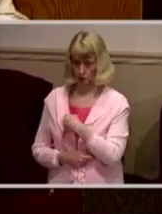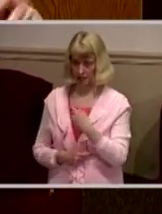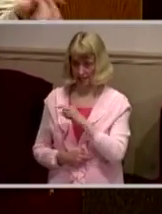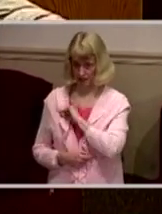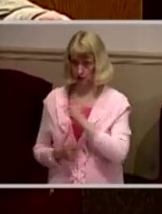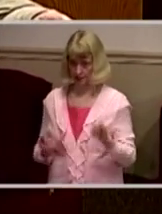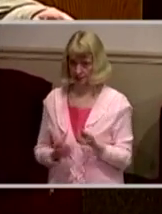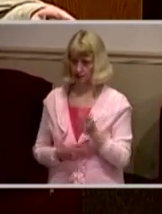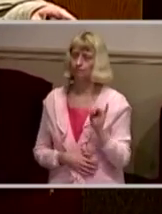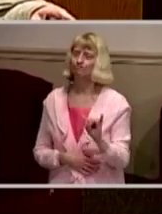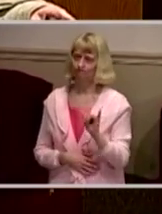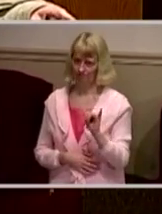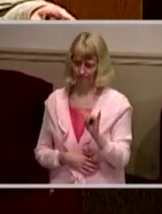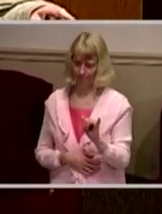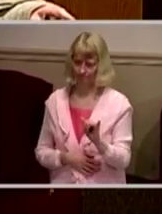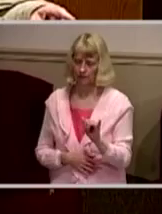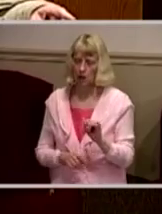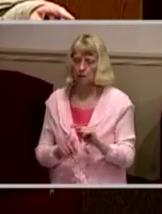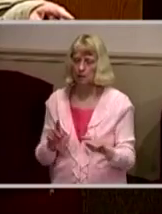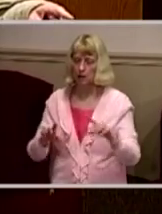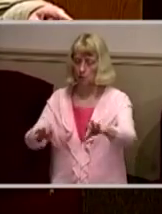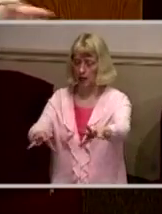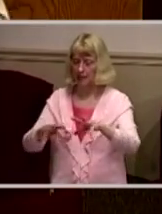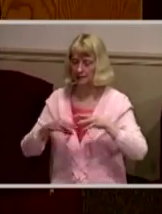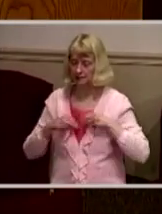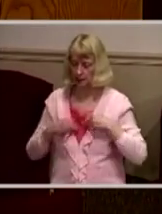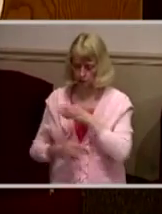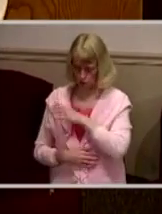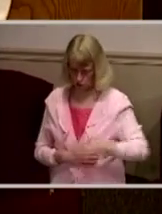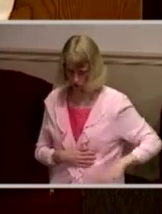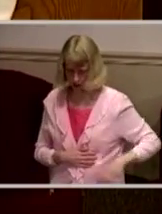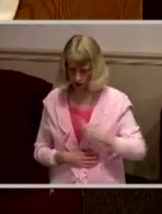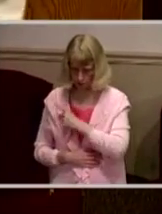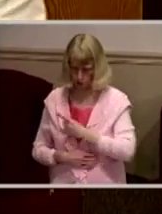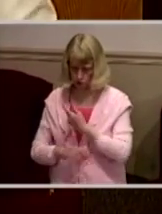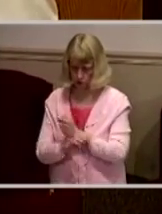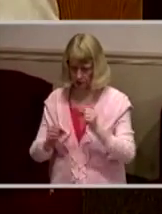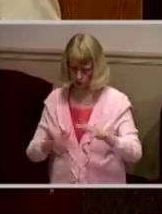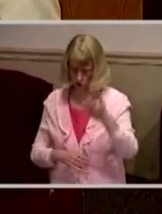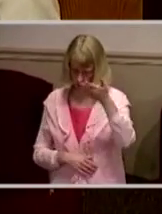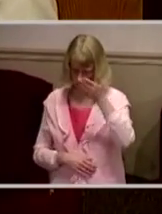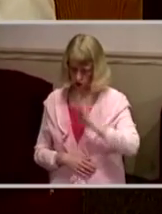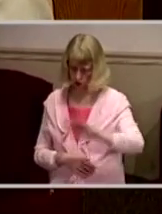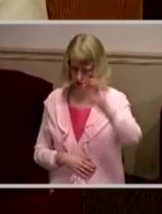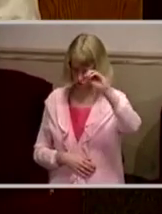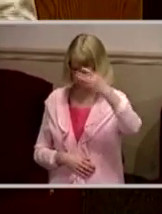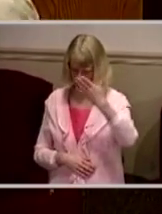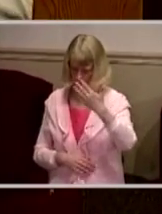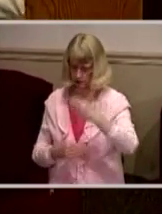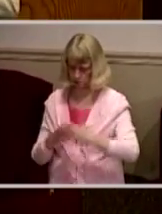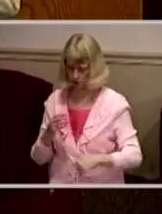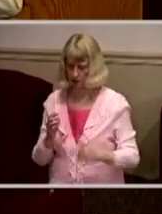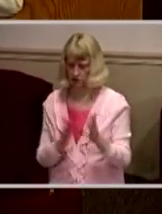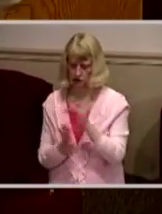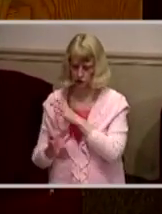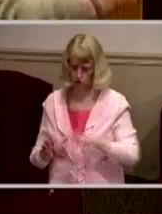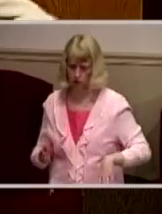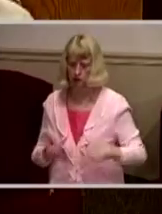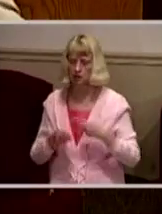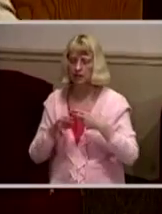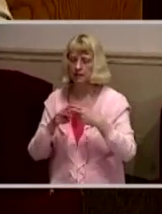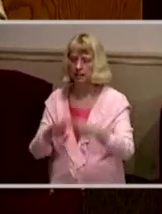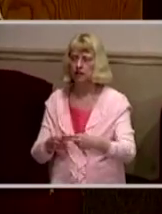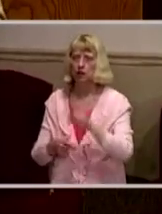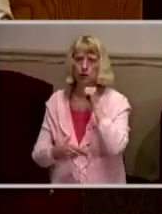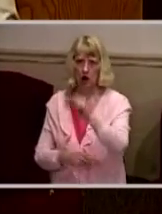sin? Yes. But you see, when we come to Jesus Christ because of the grace of God, through the shed blood of Christ, God the Father declares